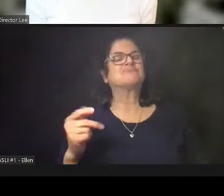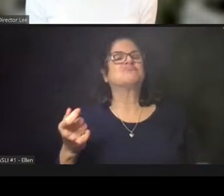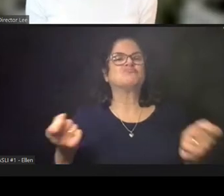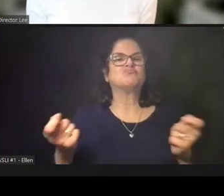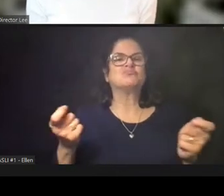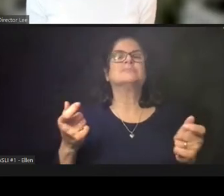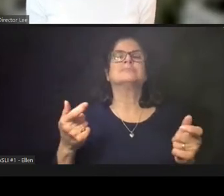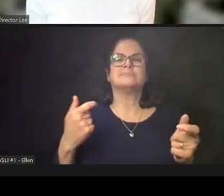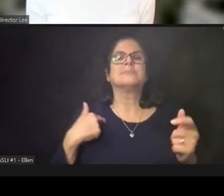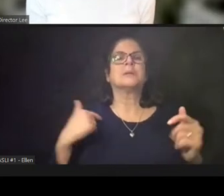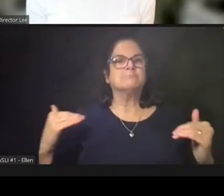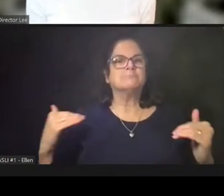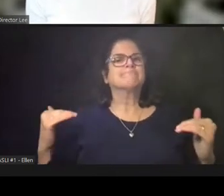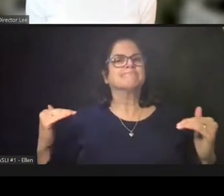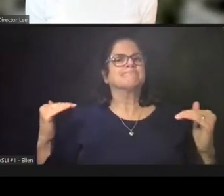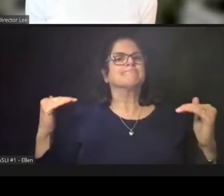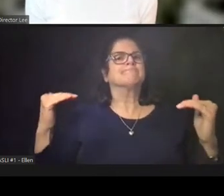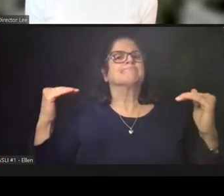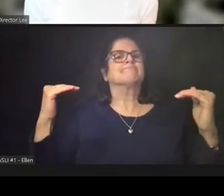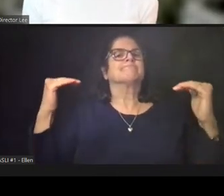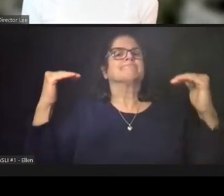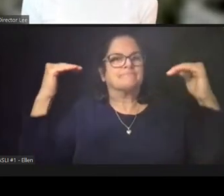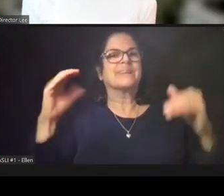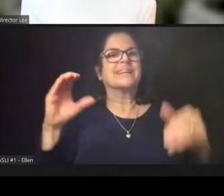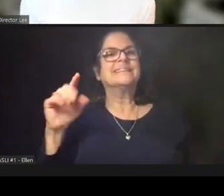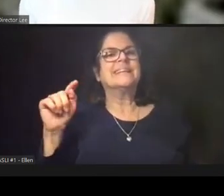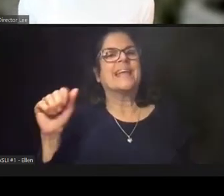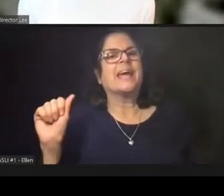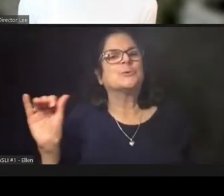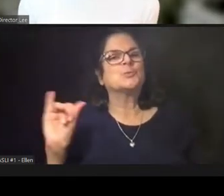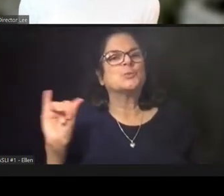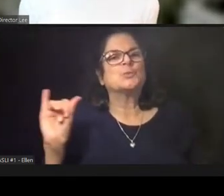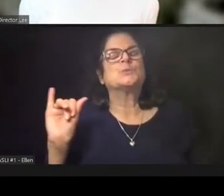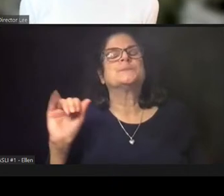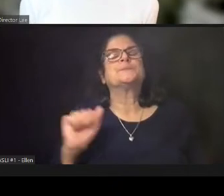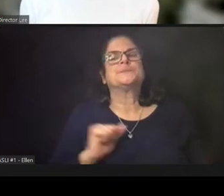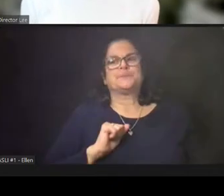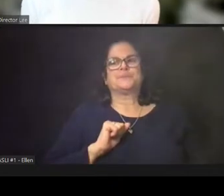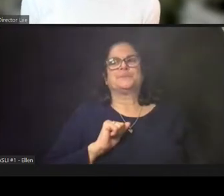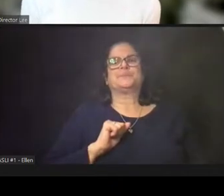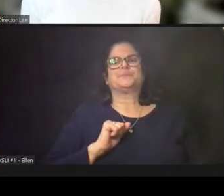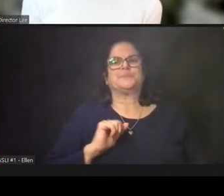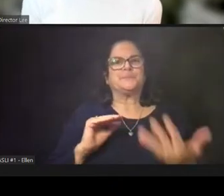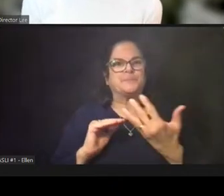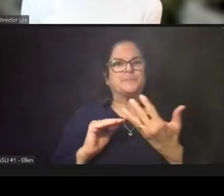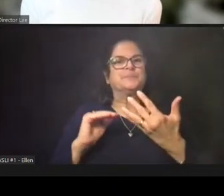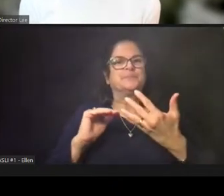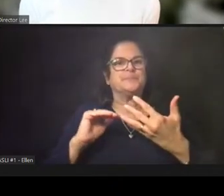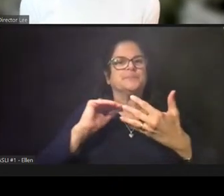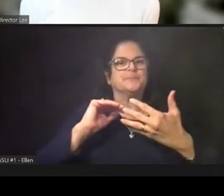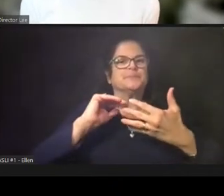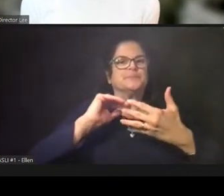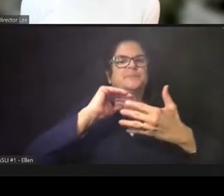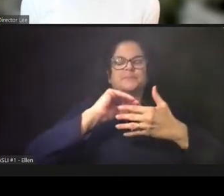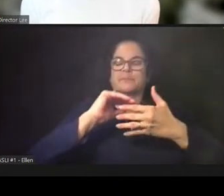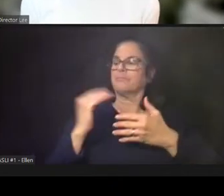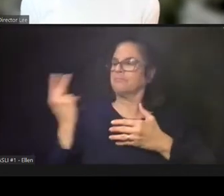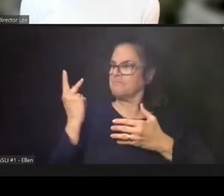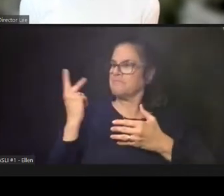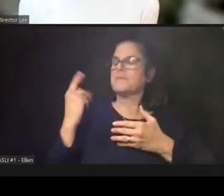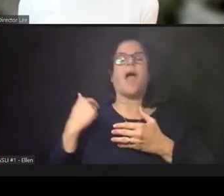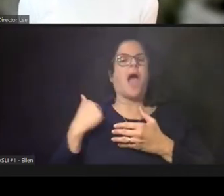of my career. And I too had the opportunity to work with Greg both as a senior executive